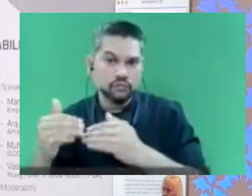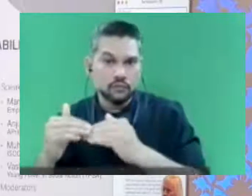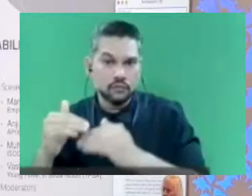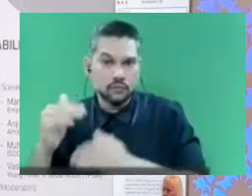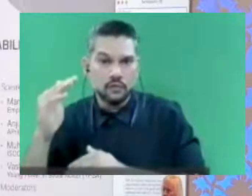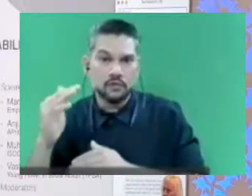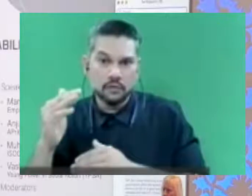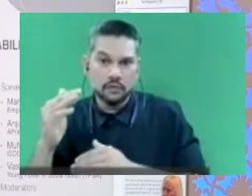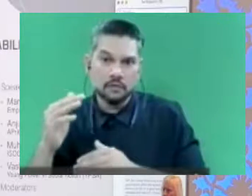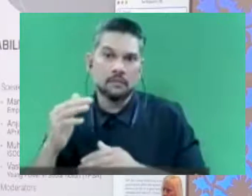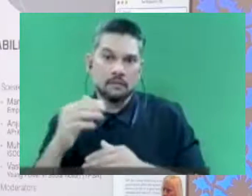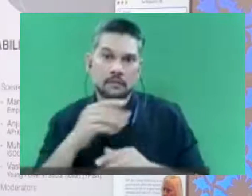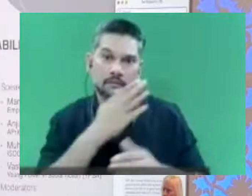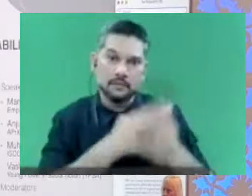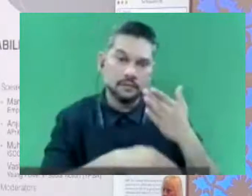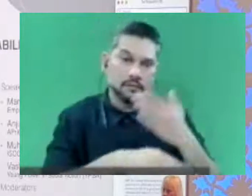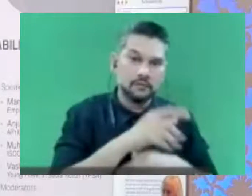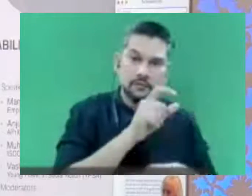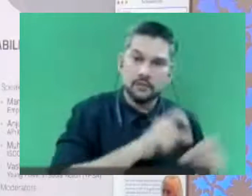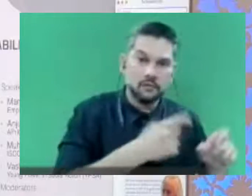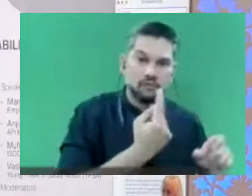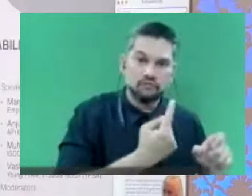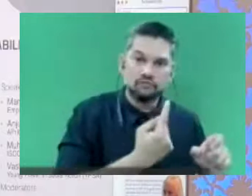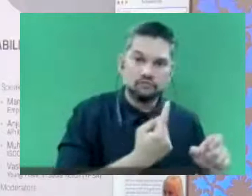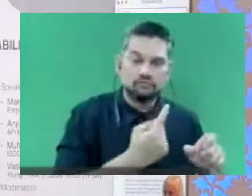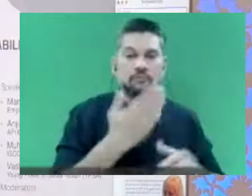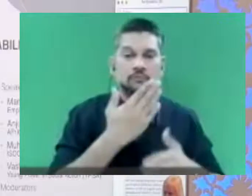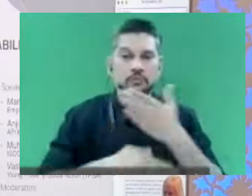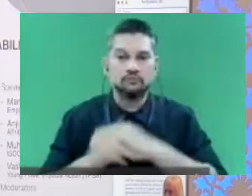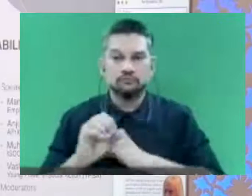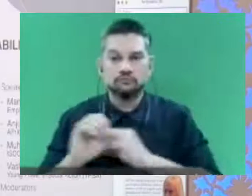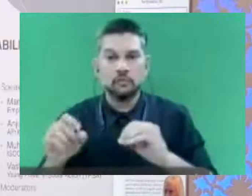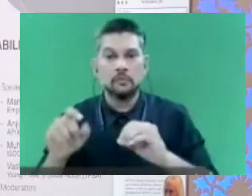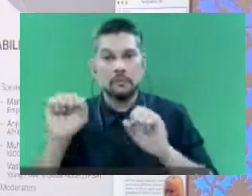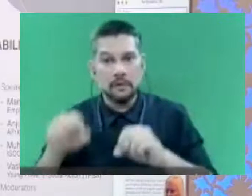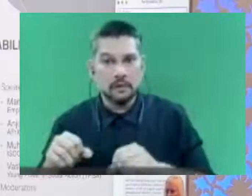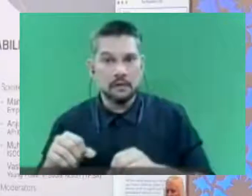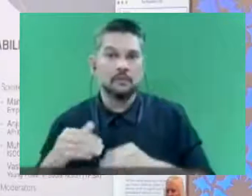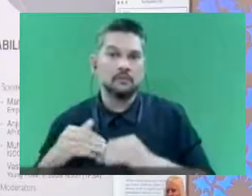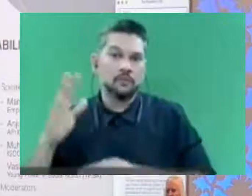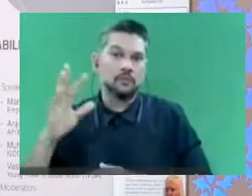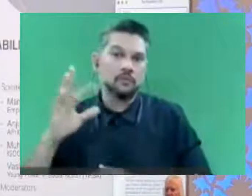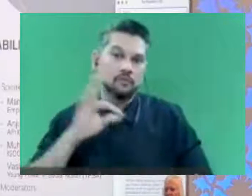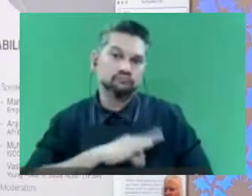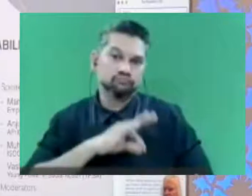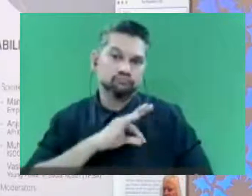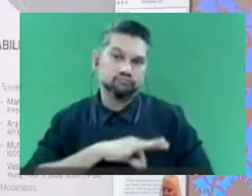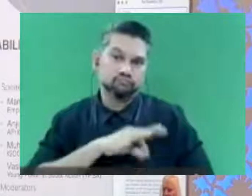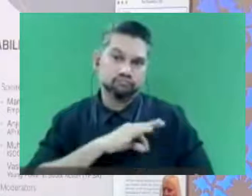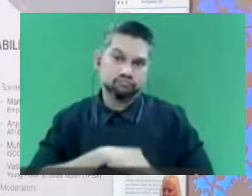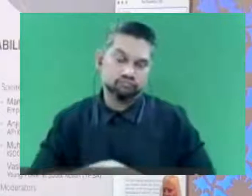only person with disabilities. Thank you. Thank you for that statement, yes.